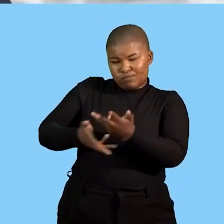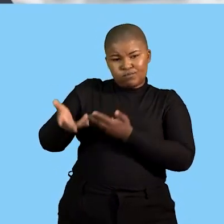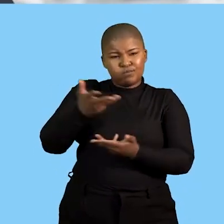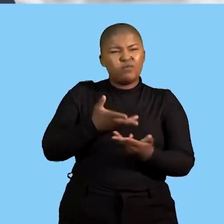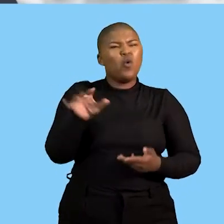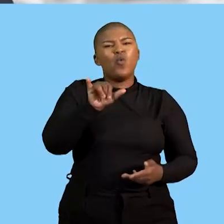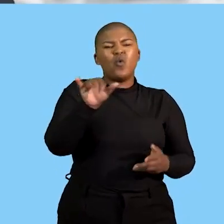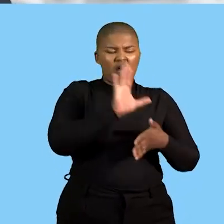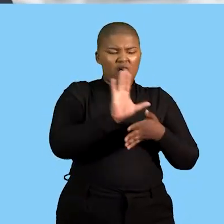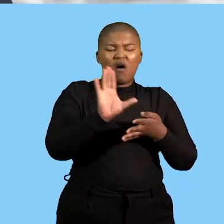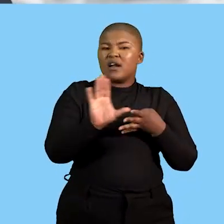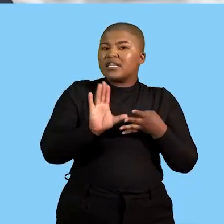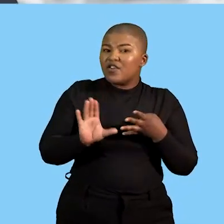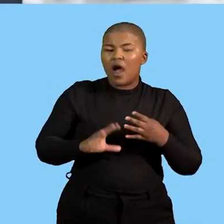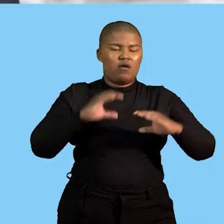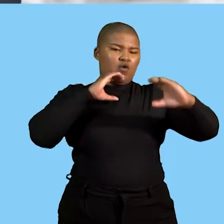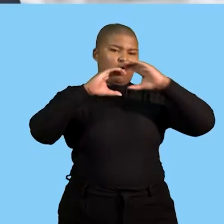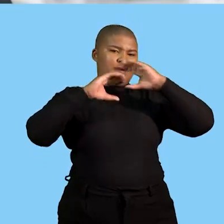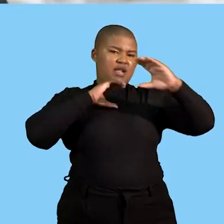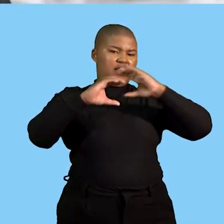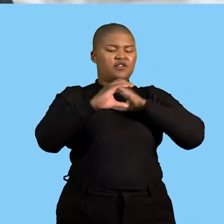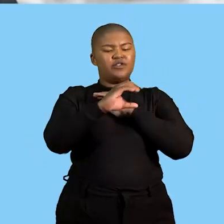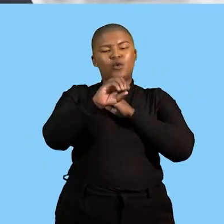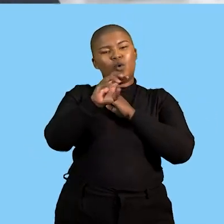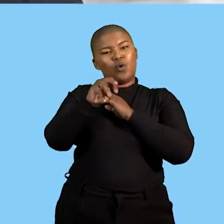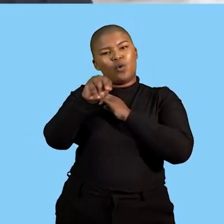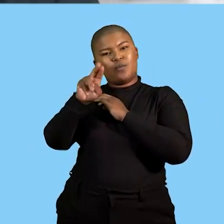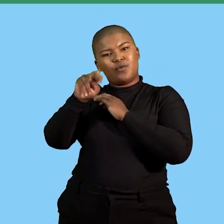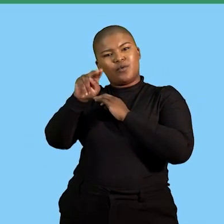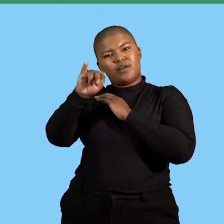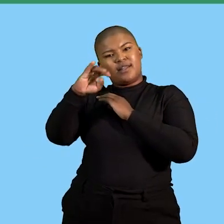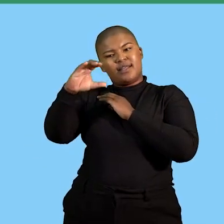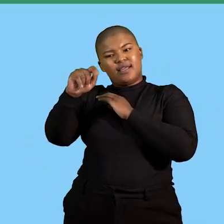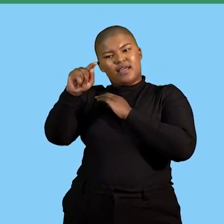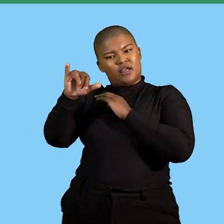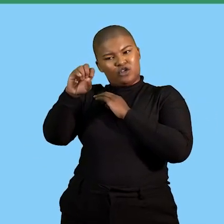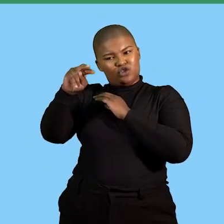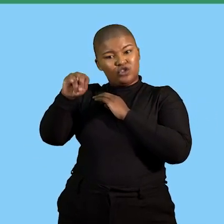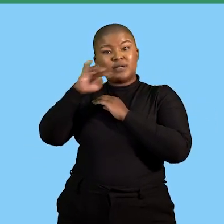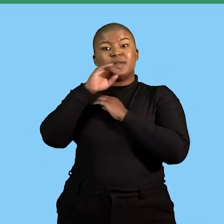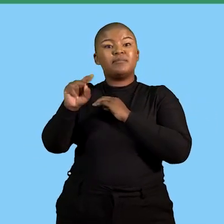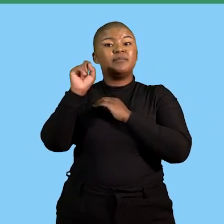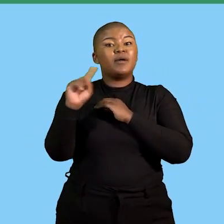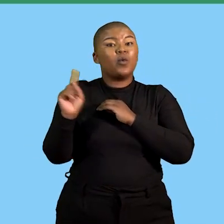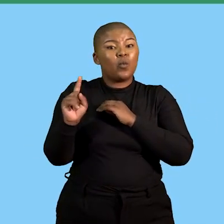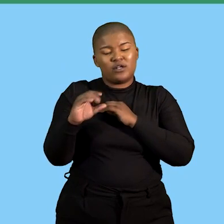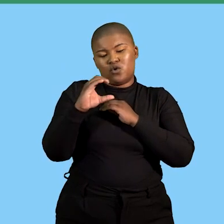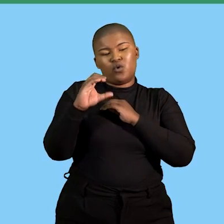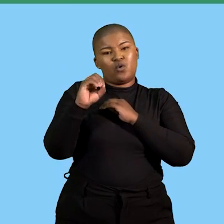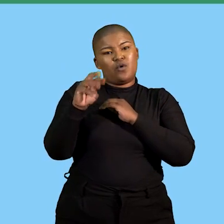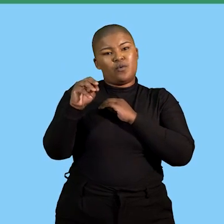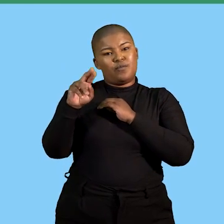which criteria? Communication, because to talk is to communicate. So the criteria here would be communication.